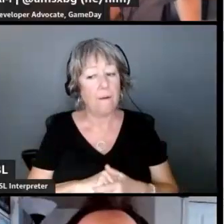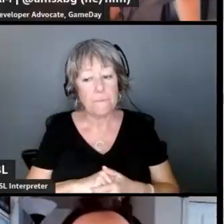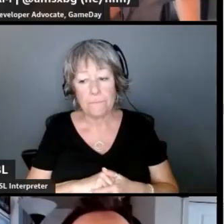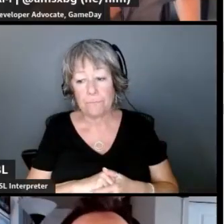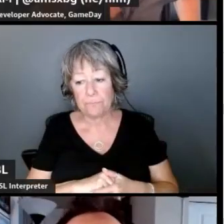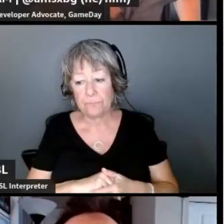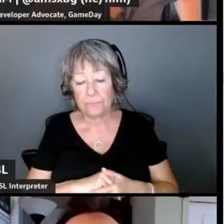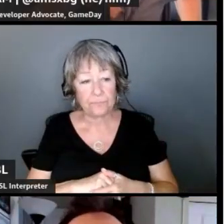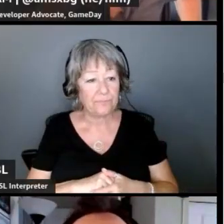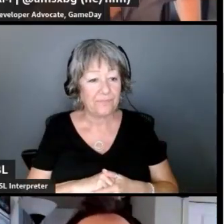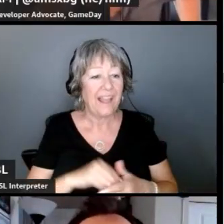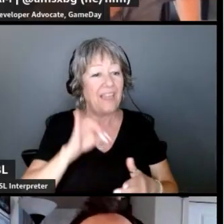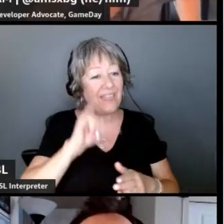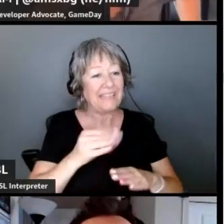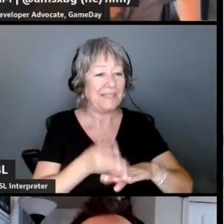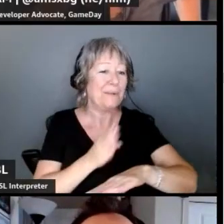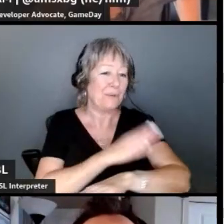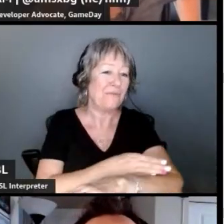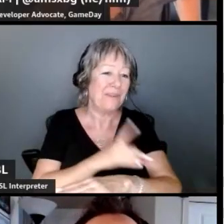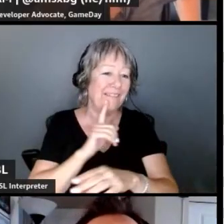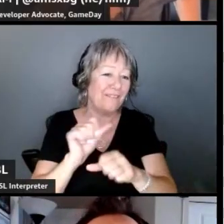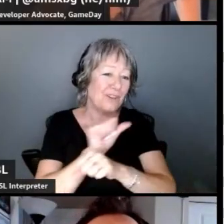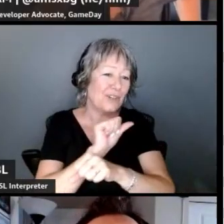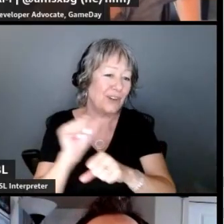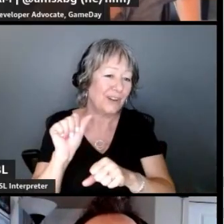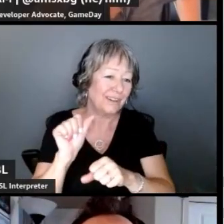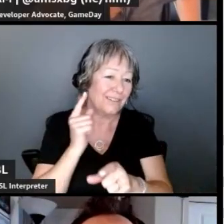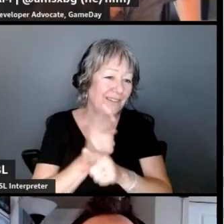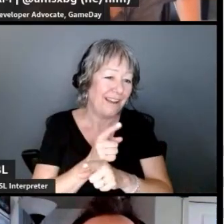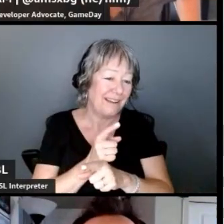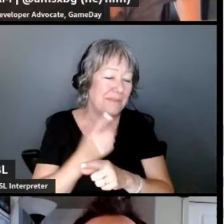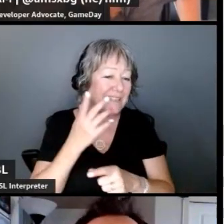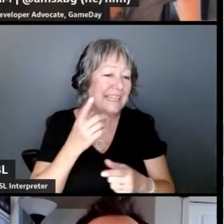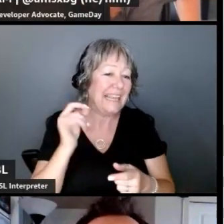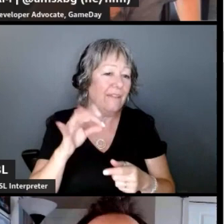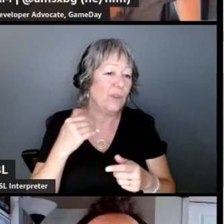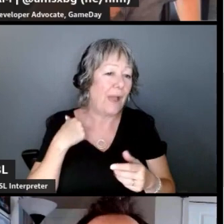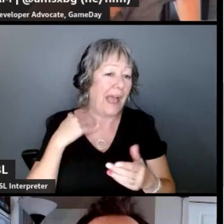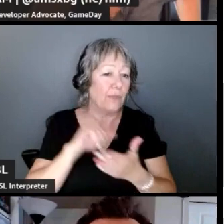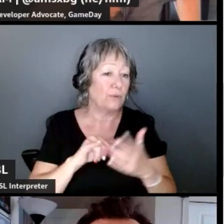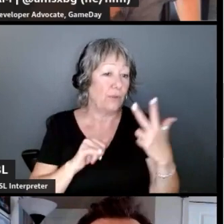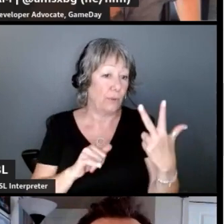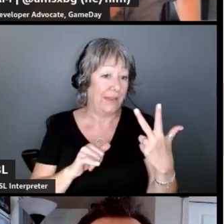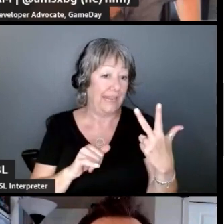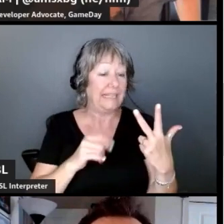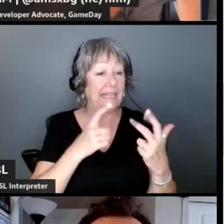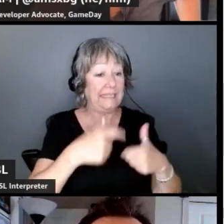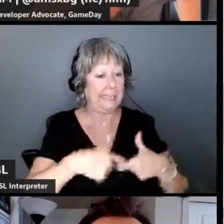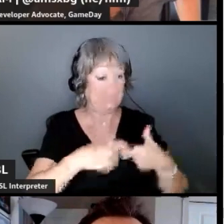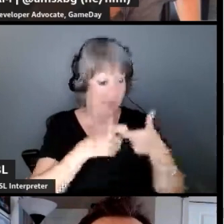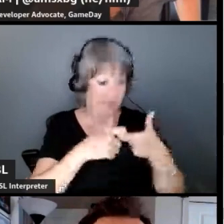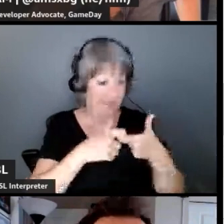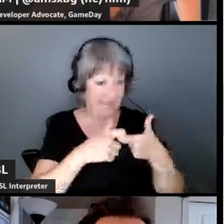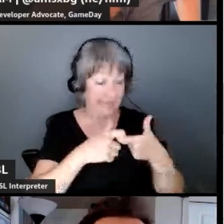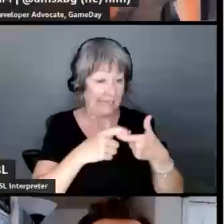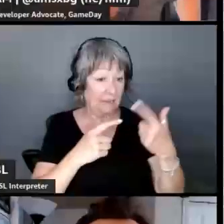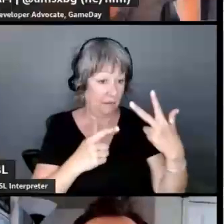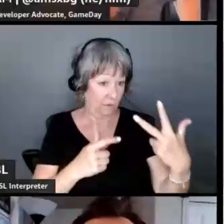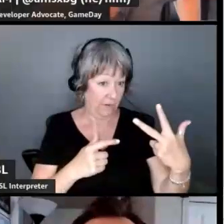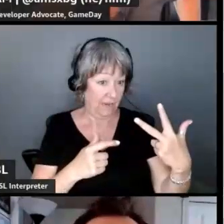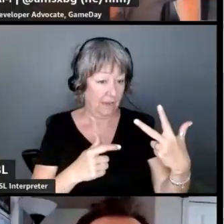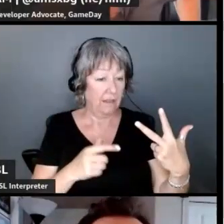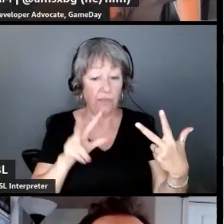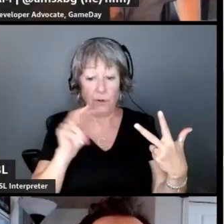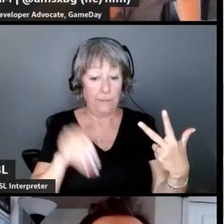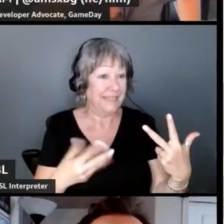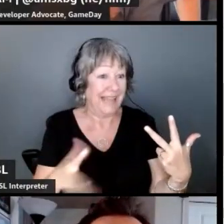So that's the improvement for sure. Is because let's say you had those 3 that were suspended, and That'd be 30% right